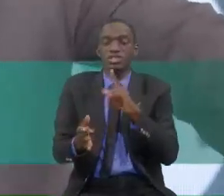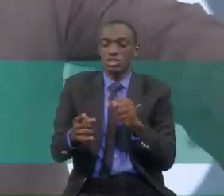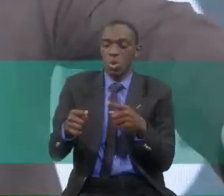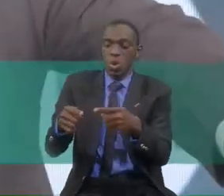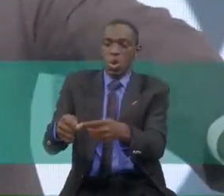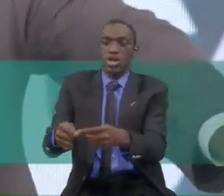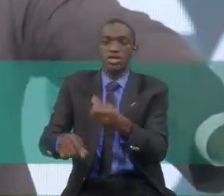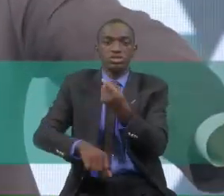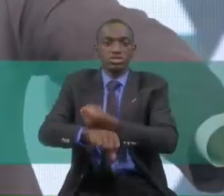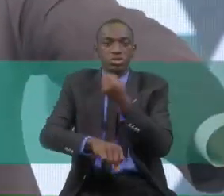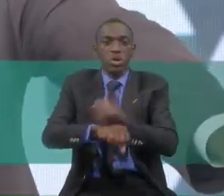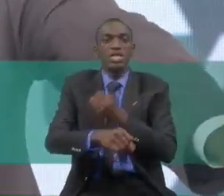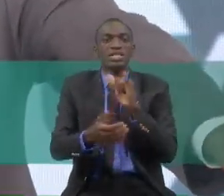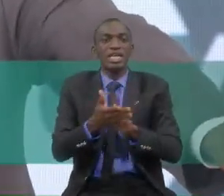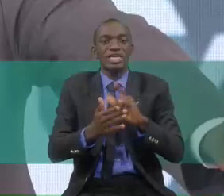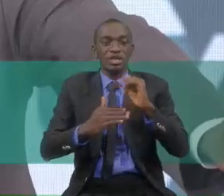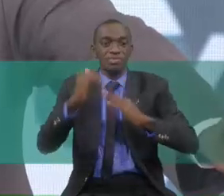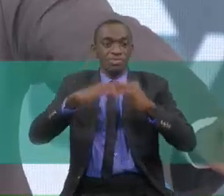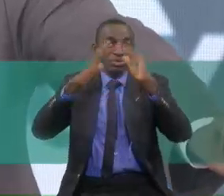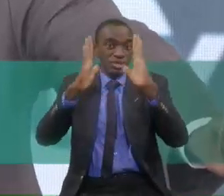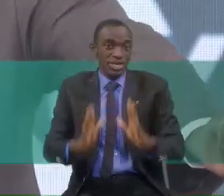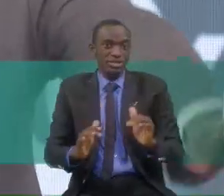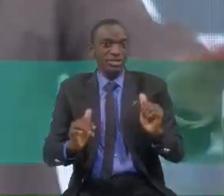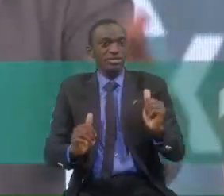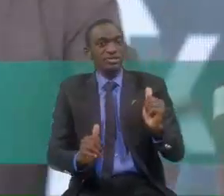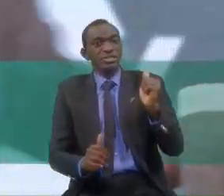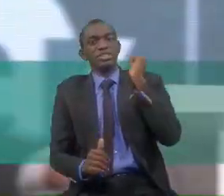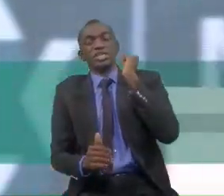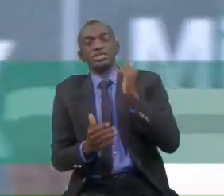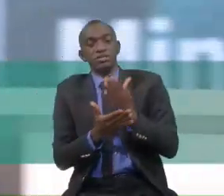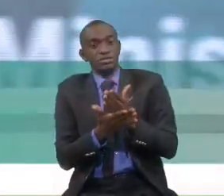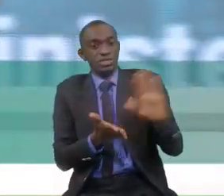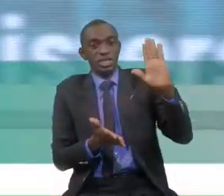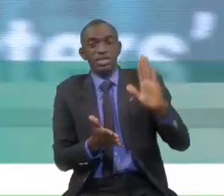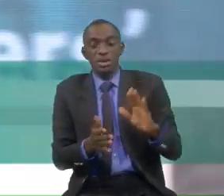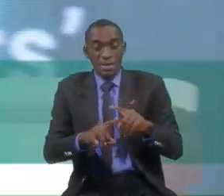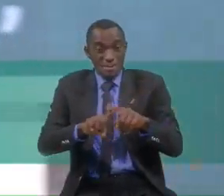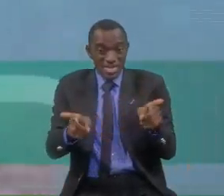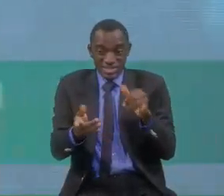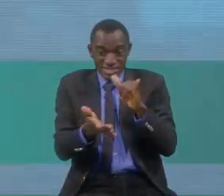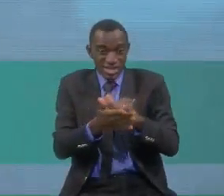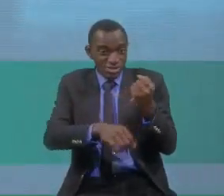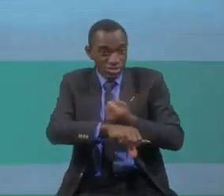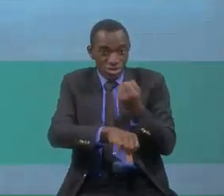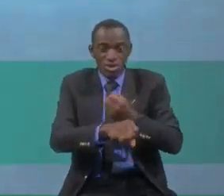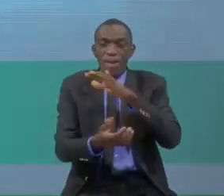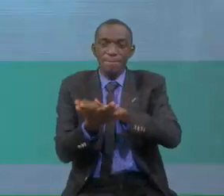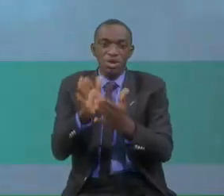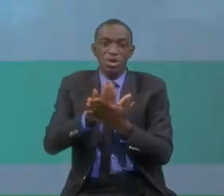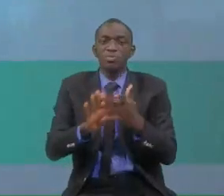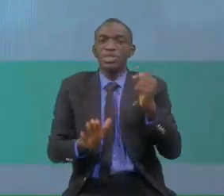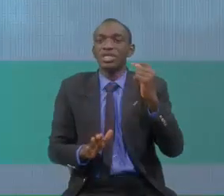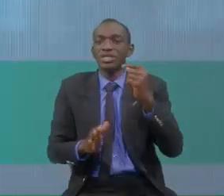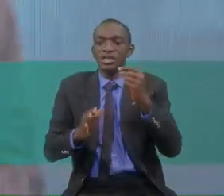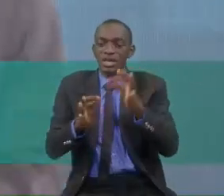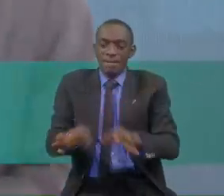but it's become the head of the corner. How did they have that courage?